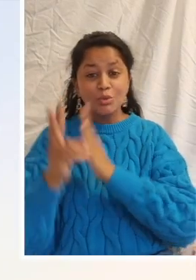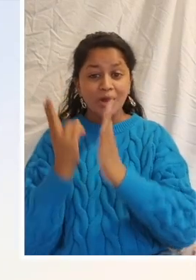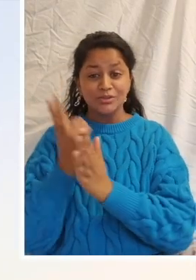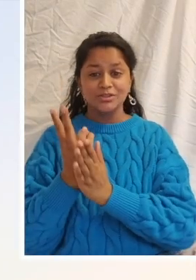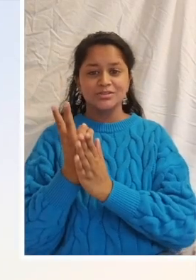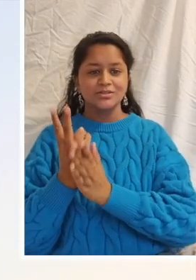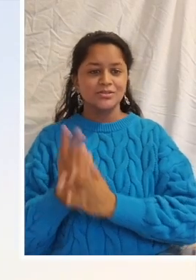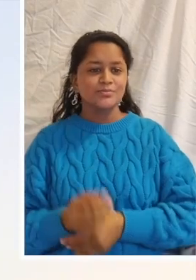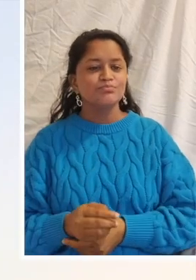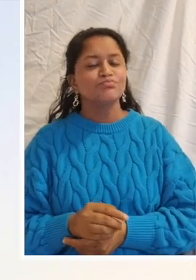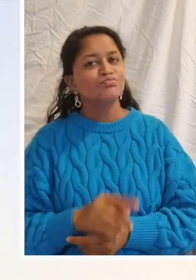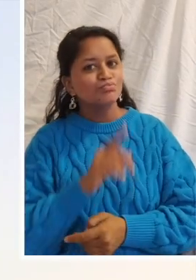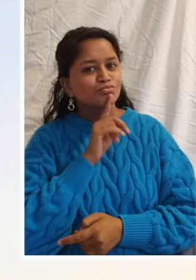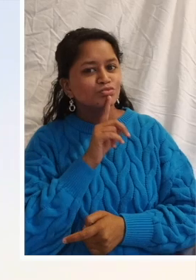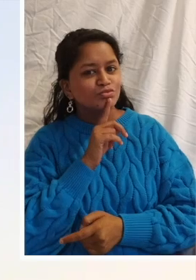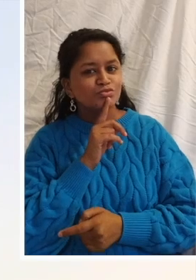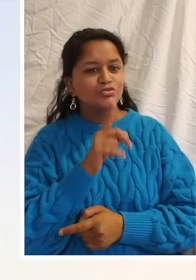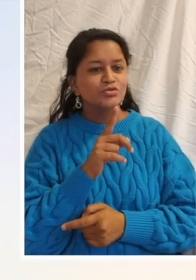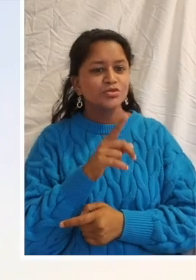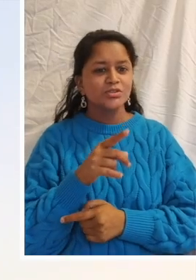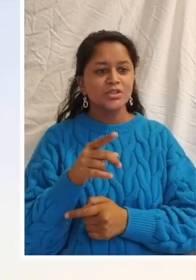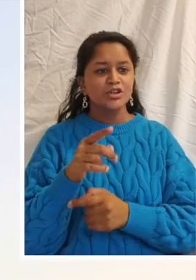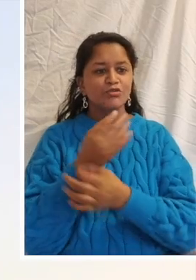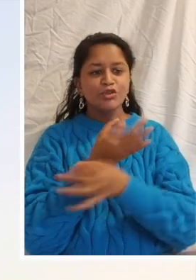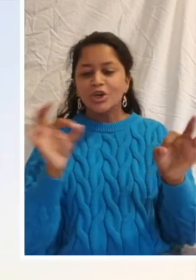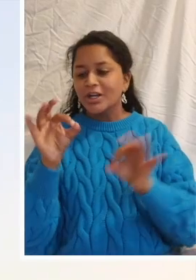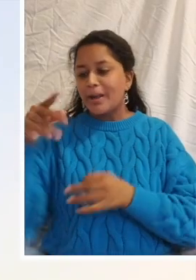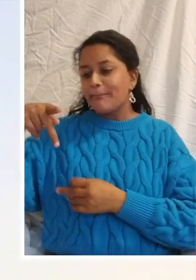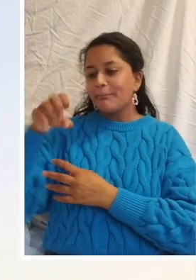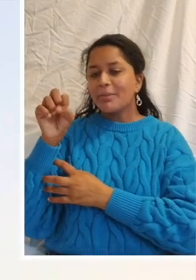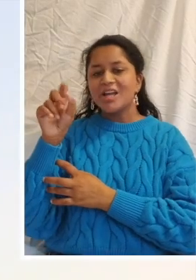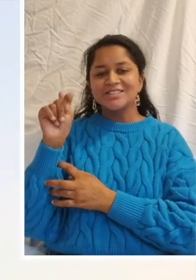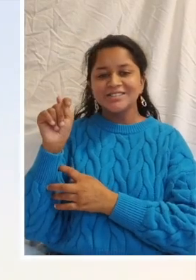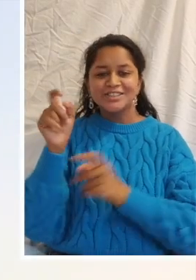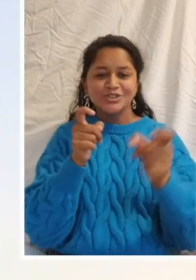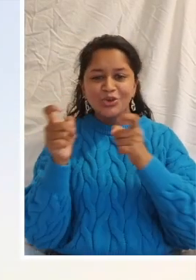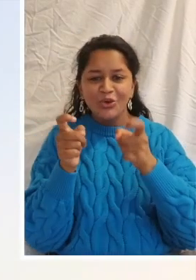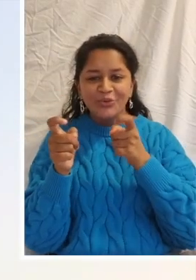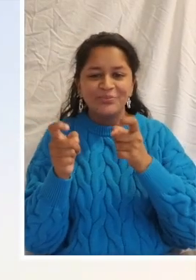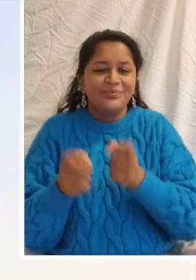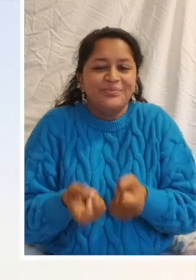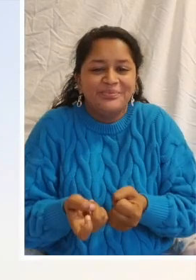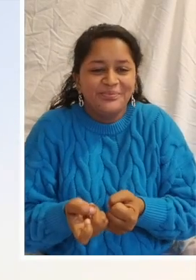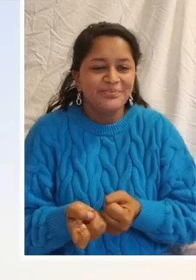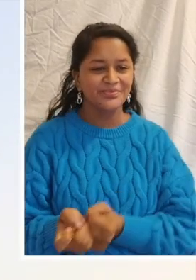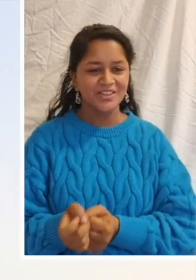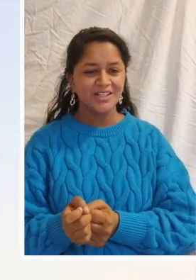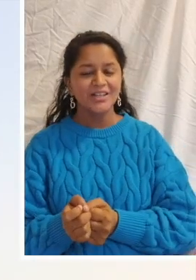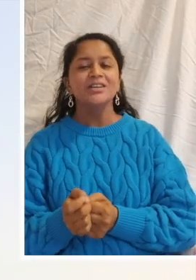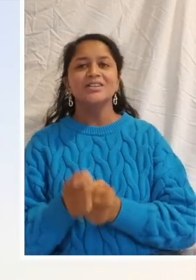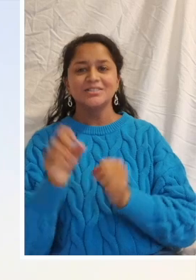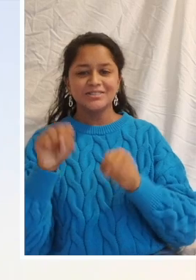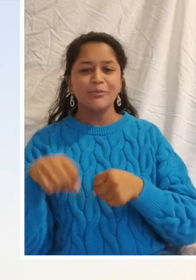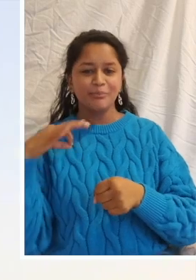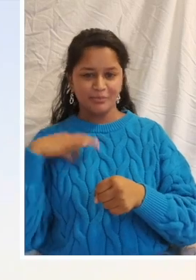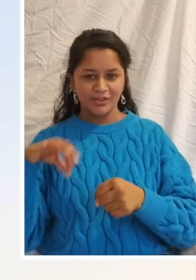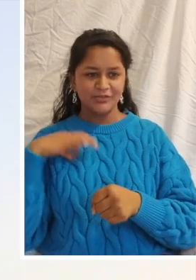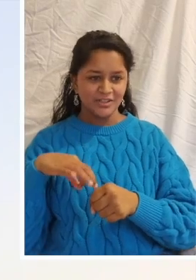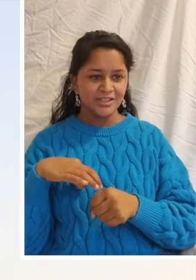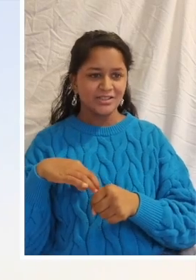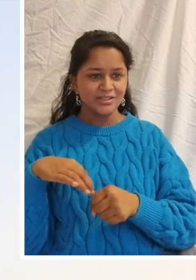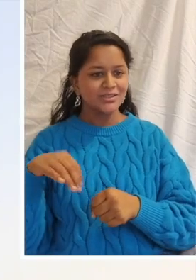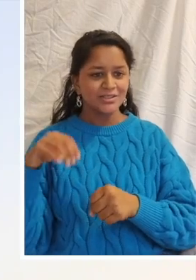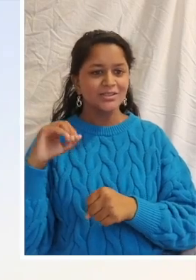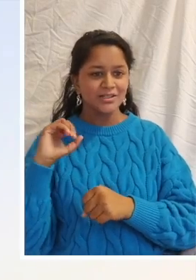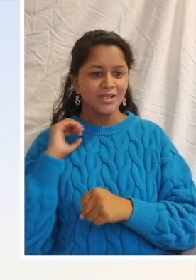collecting all the food they need in less than 2 hours. And so they are essentially the free pest control. And so